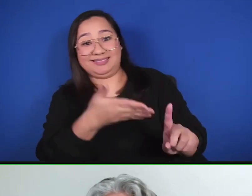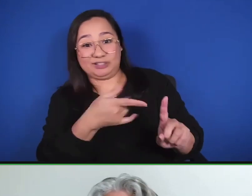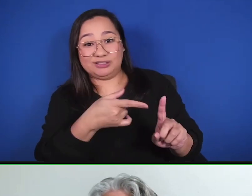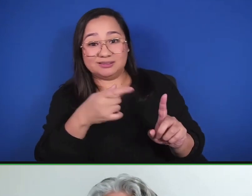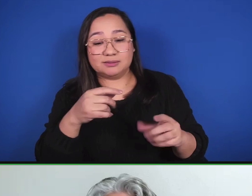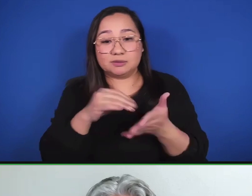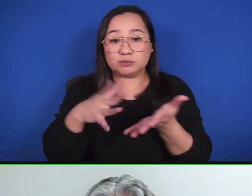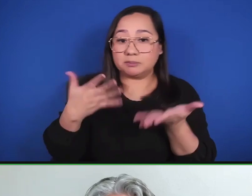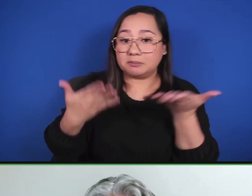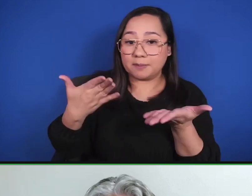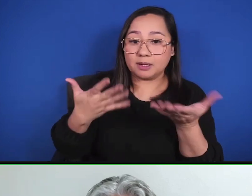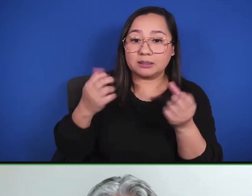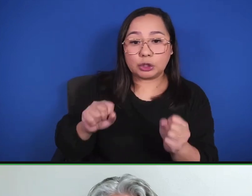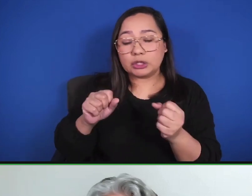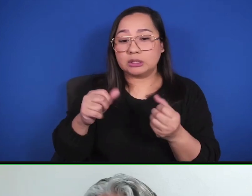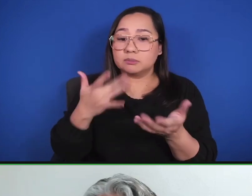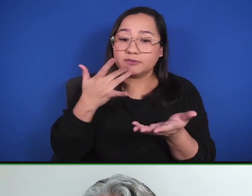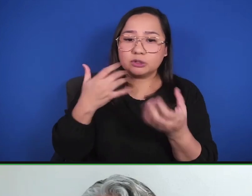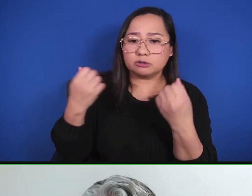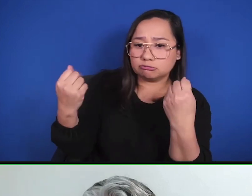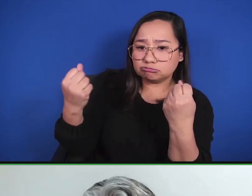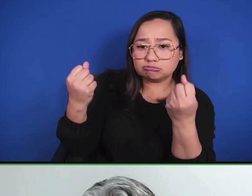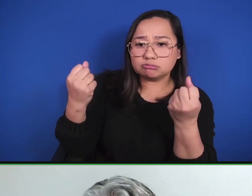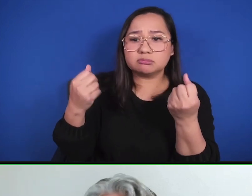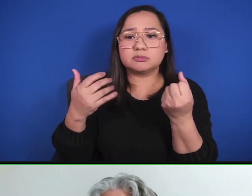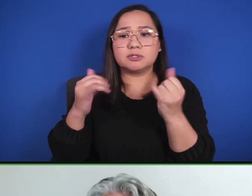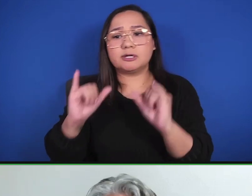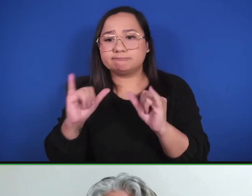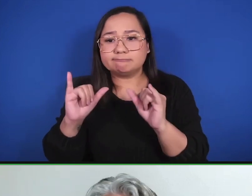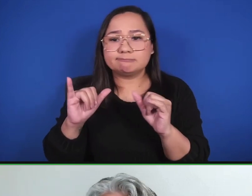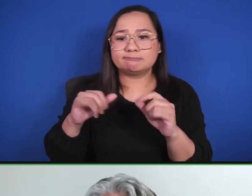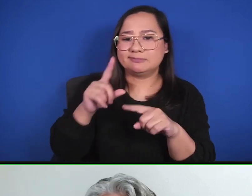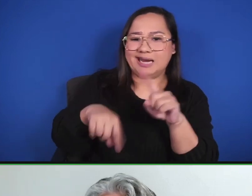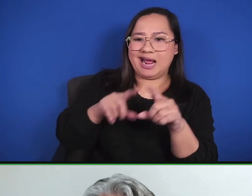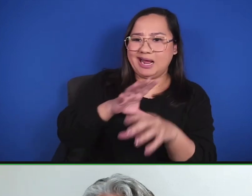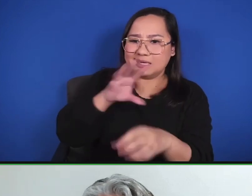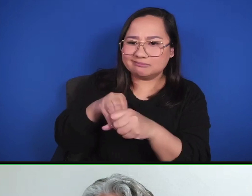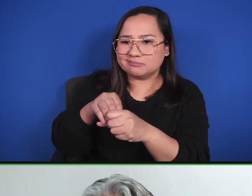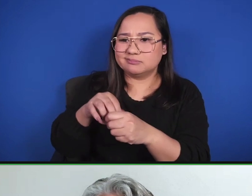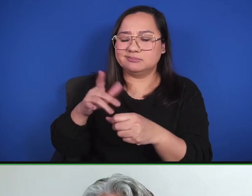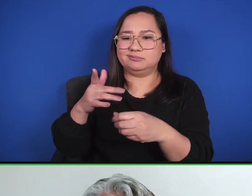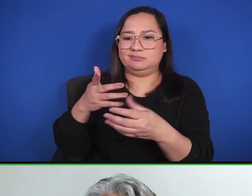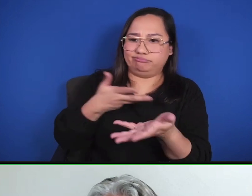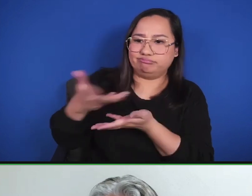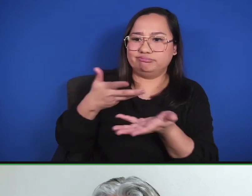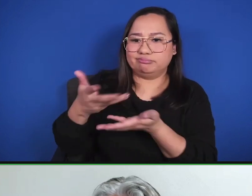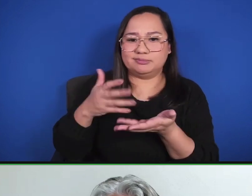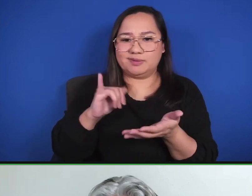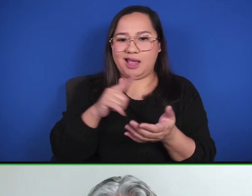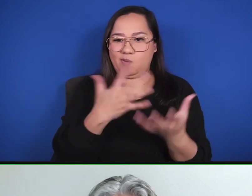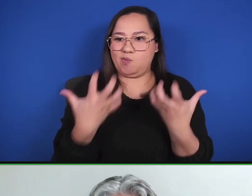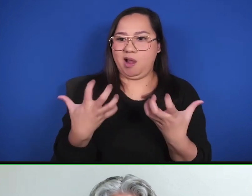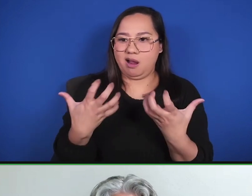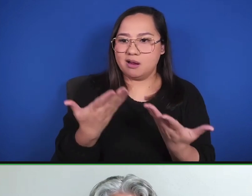and is not able to fully participate in the way that they want to by using speech-to-text services and needing to type all